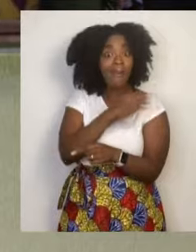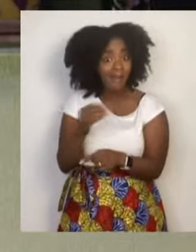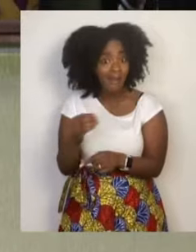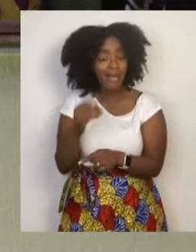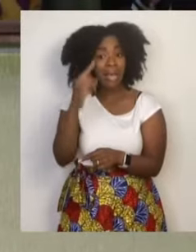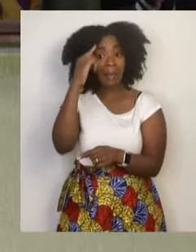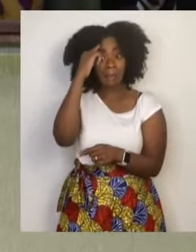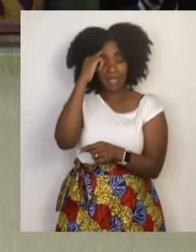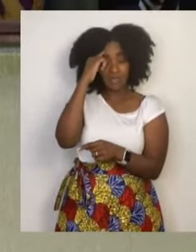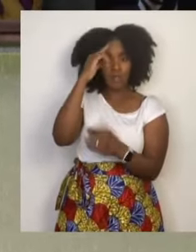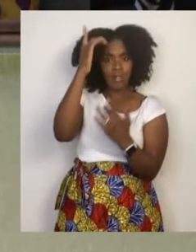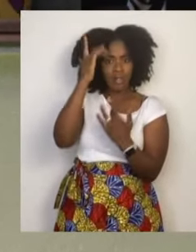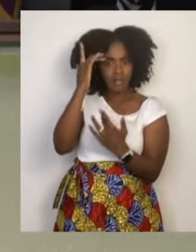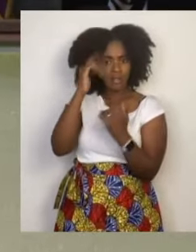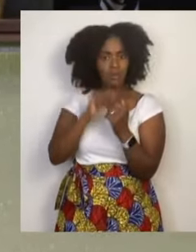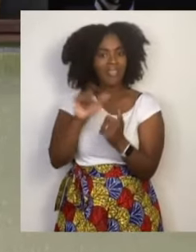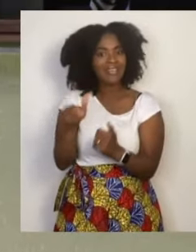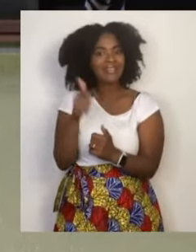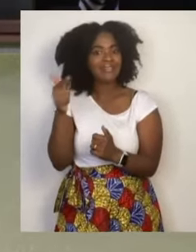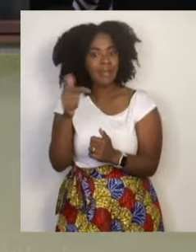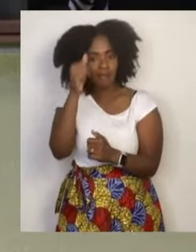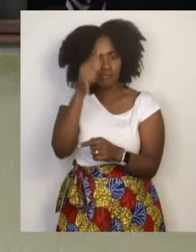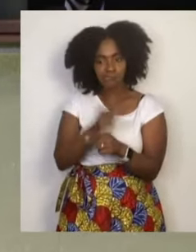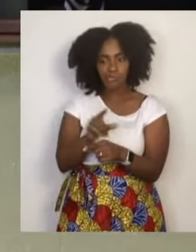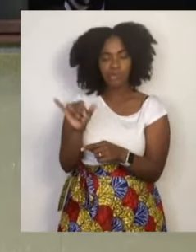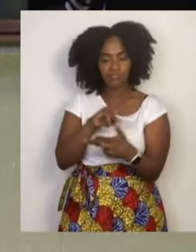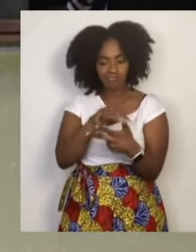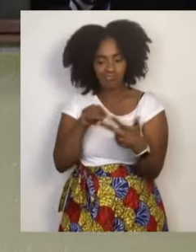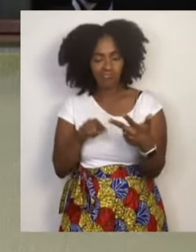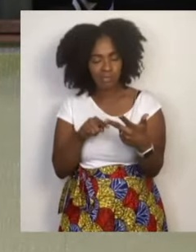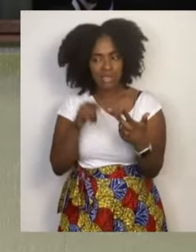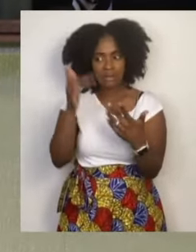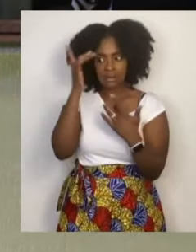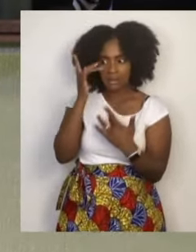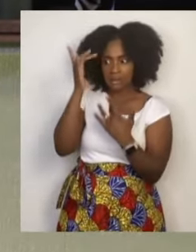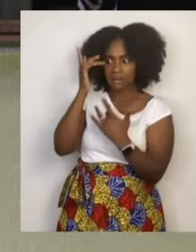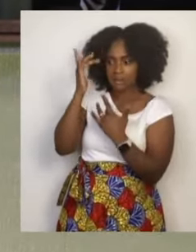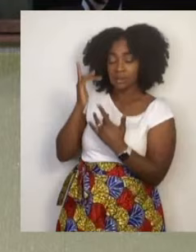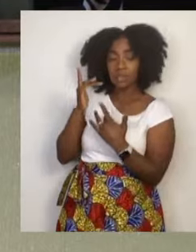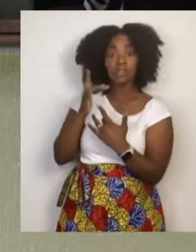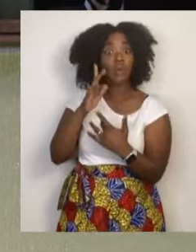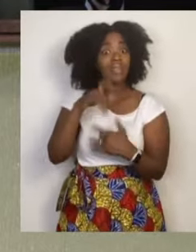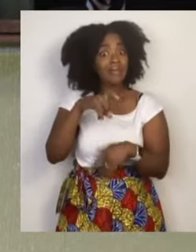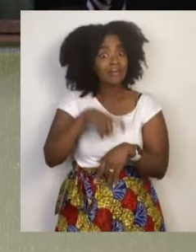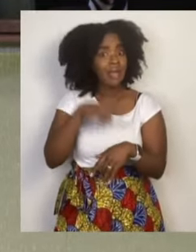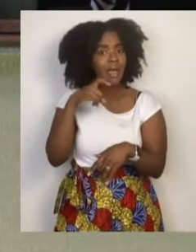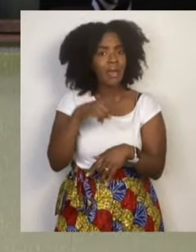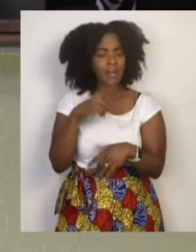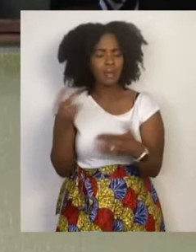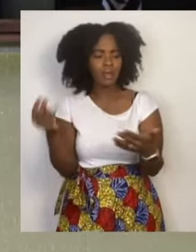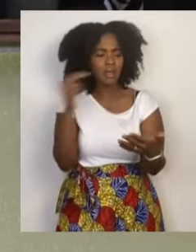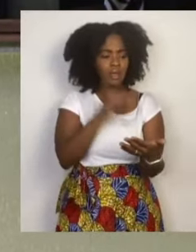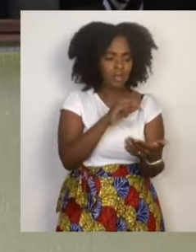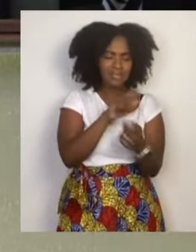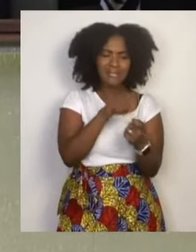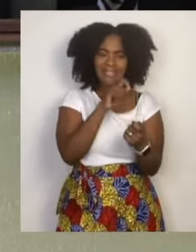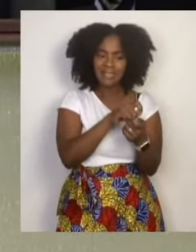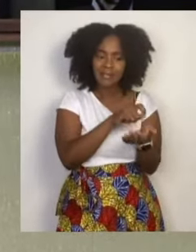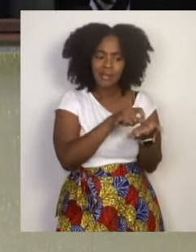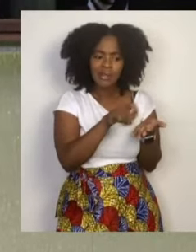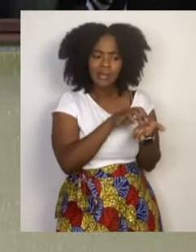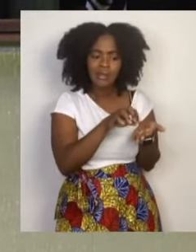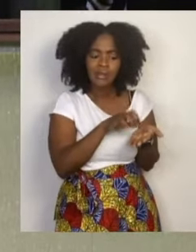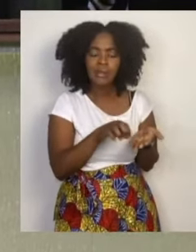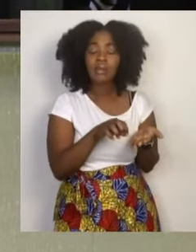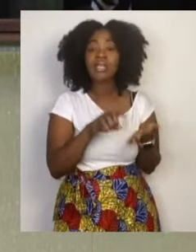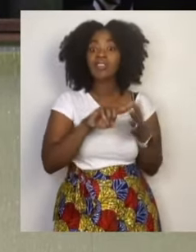stepbrother. And in this time, he referred to a passage in Psalms. And in that passage, he started to sing, God,